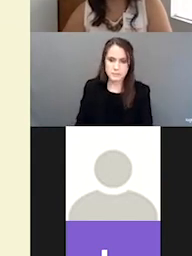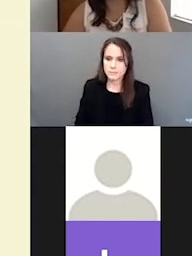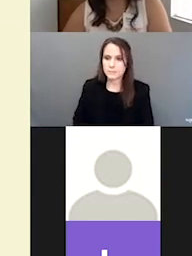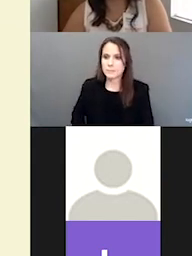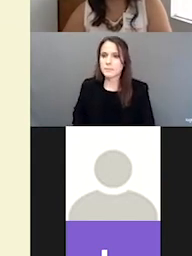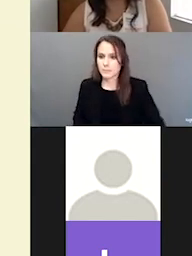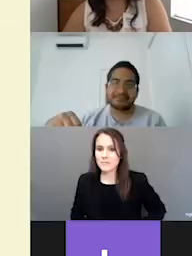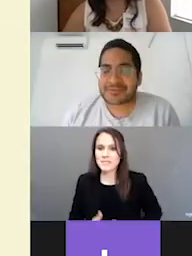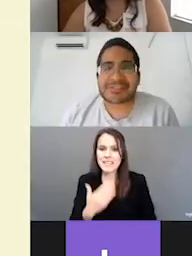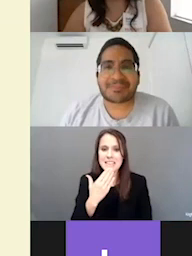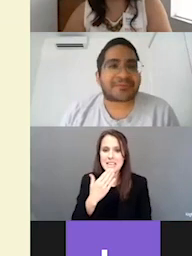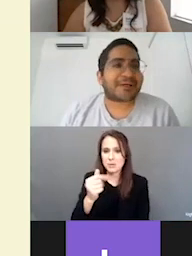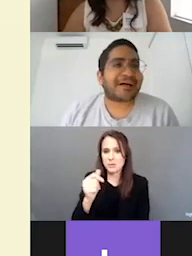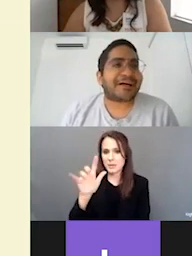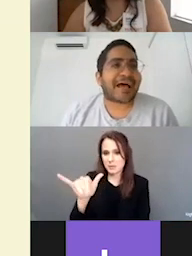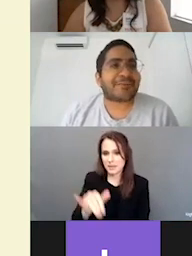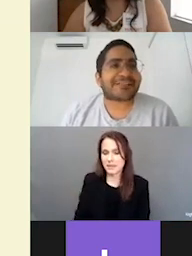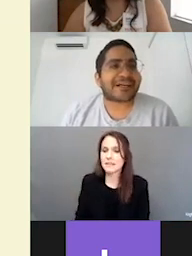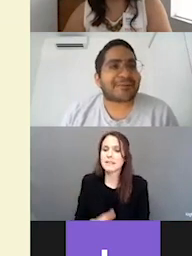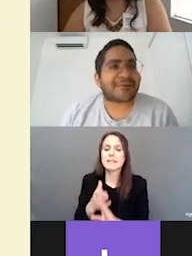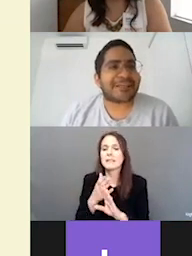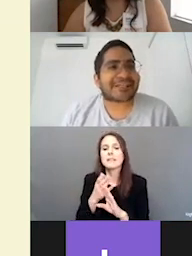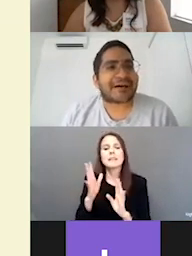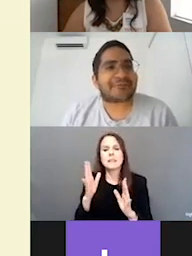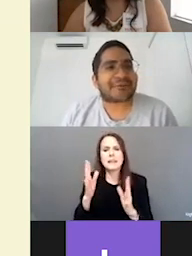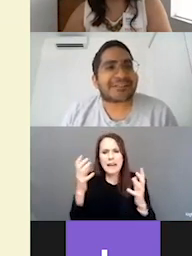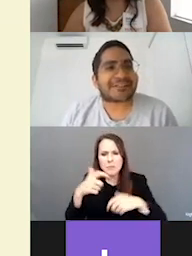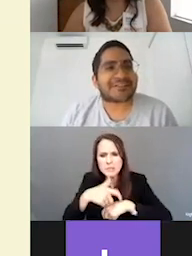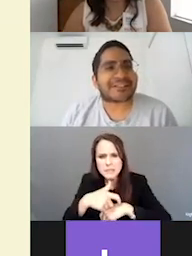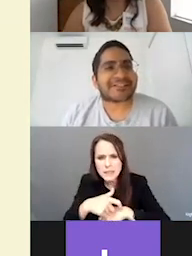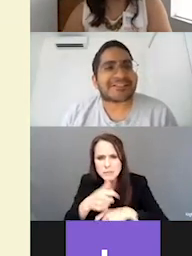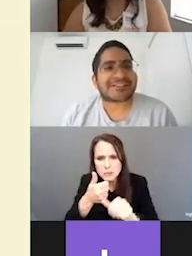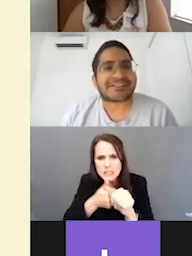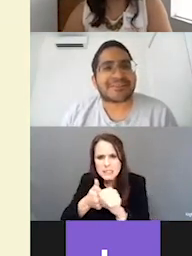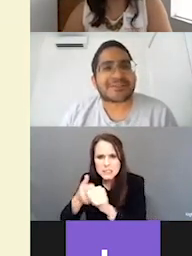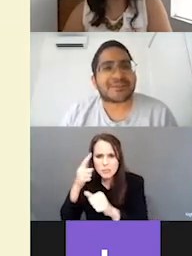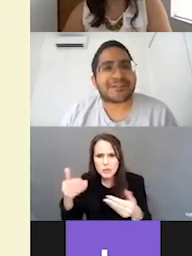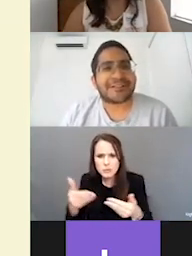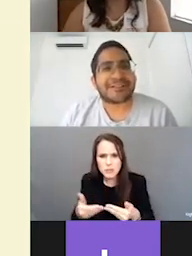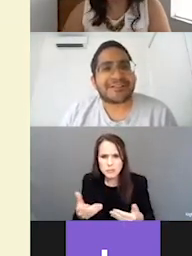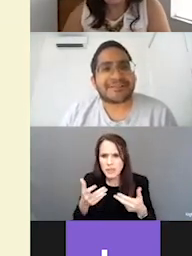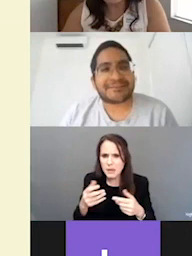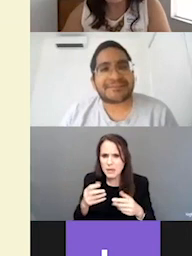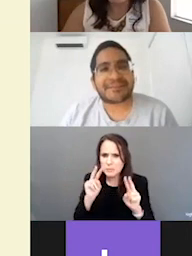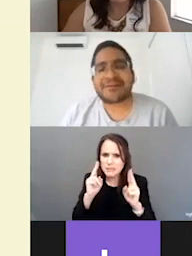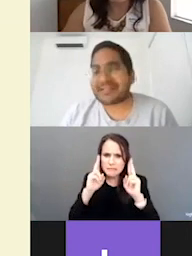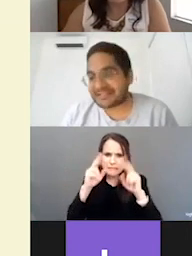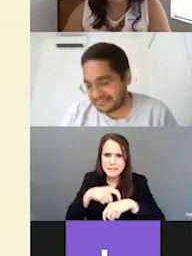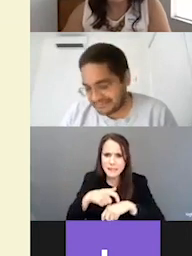Thank you, Gaby. You know, just before, how much time do we each have for these introductions? Just to be sure. Maybe